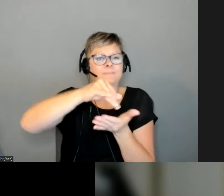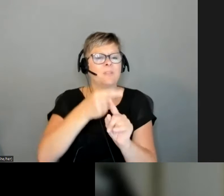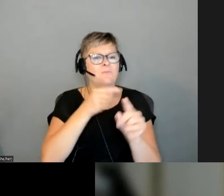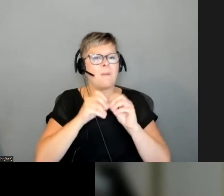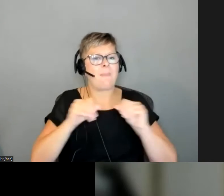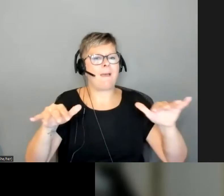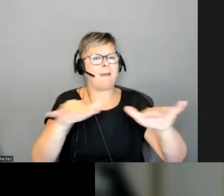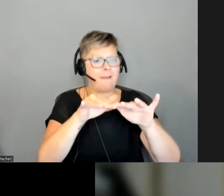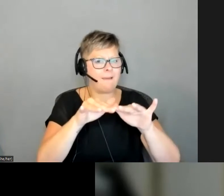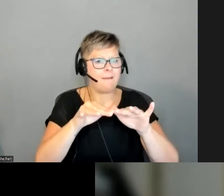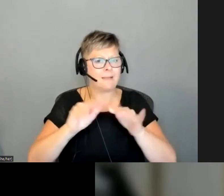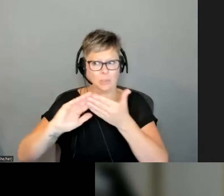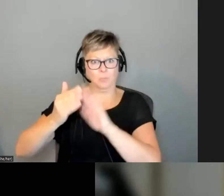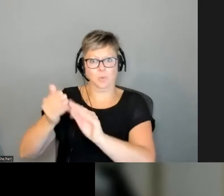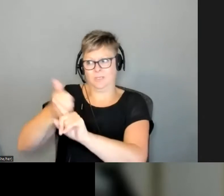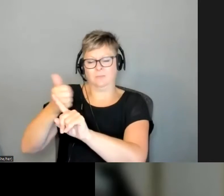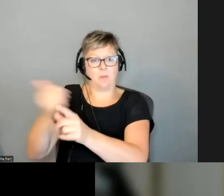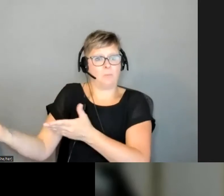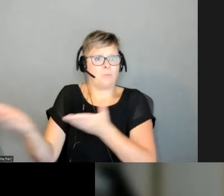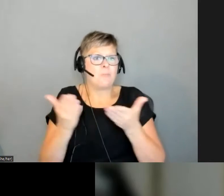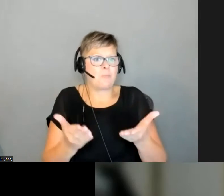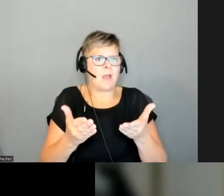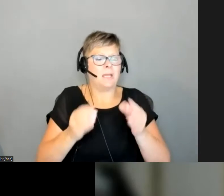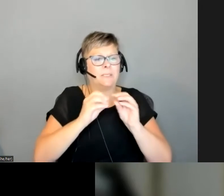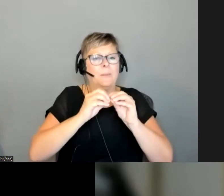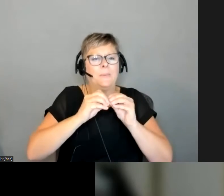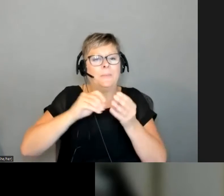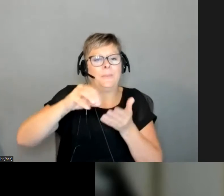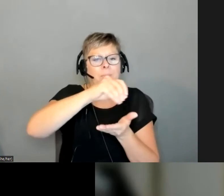community members had brought and made tea with